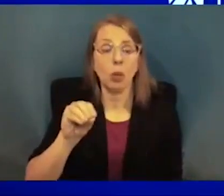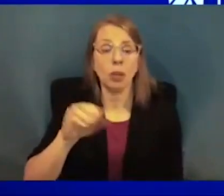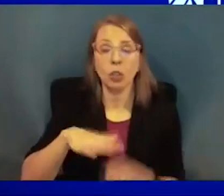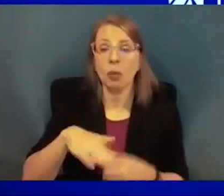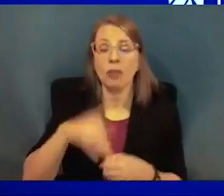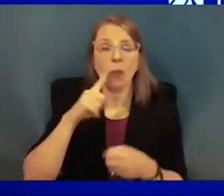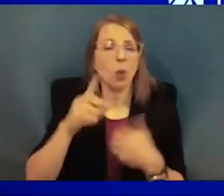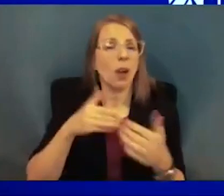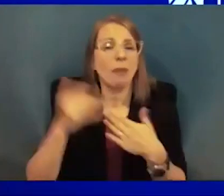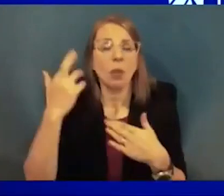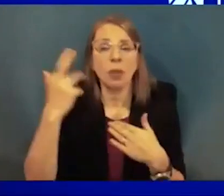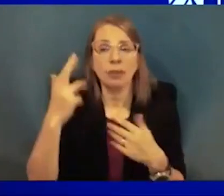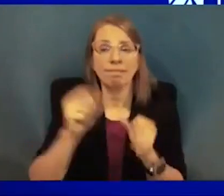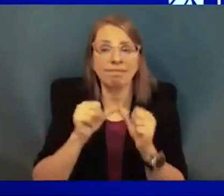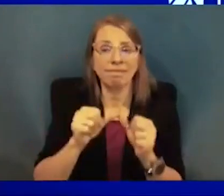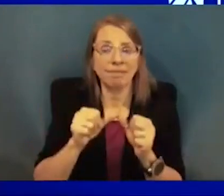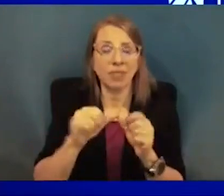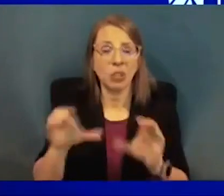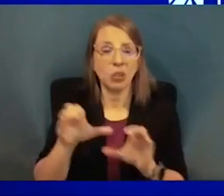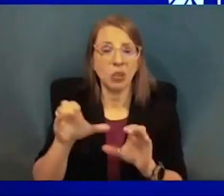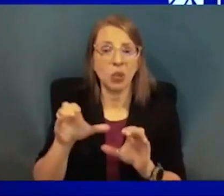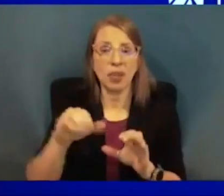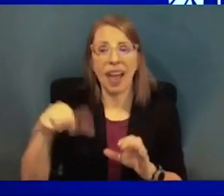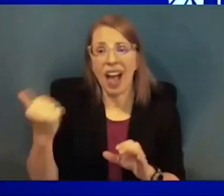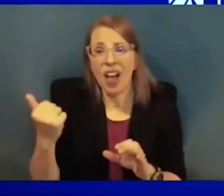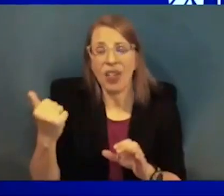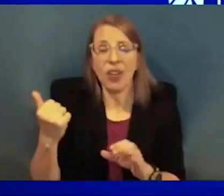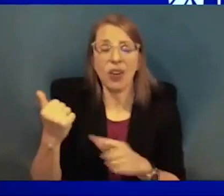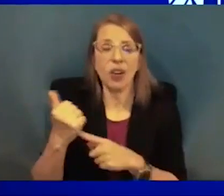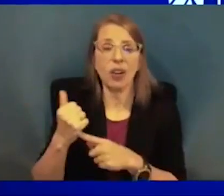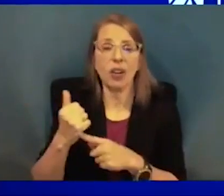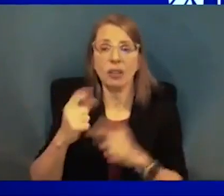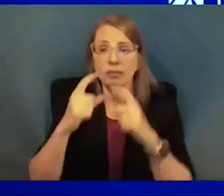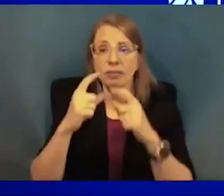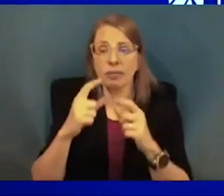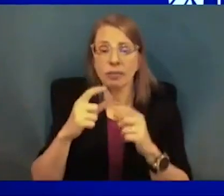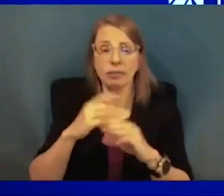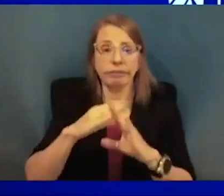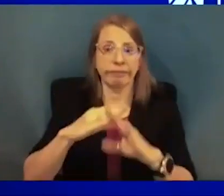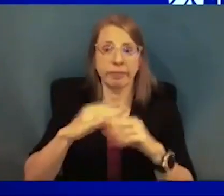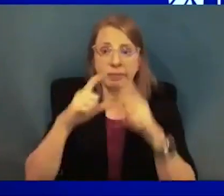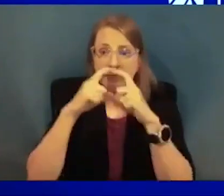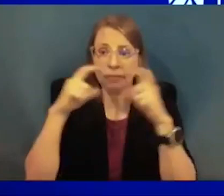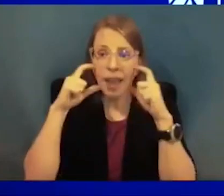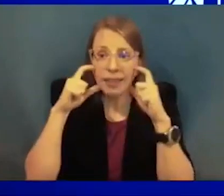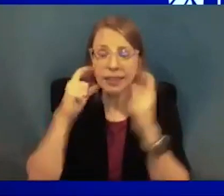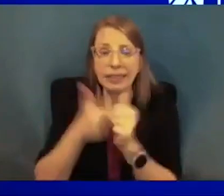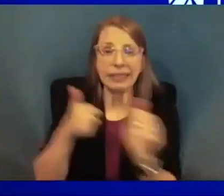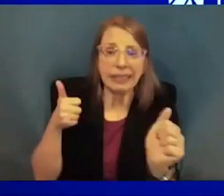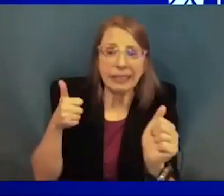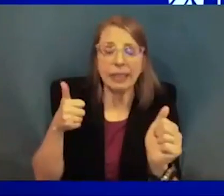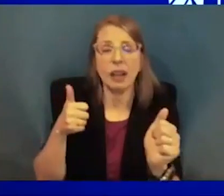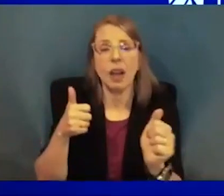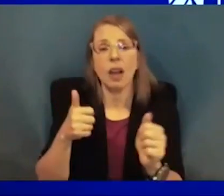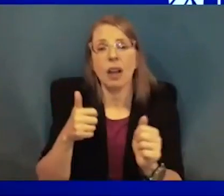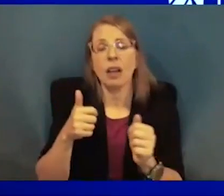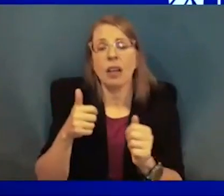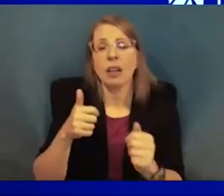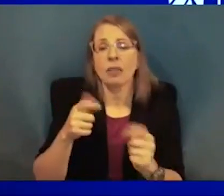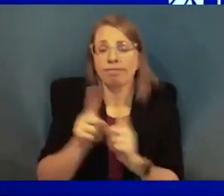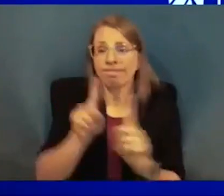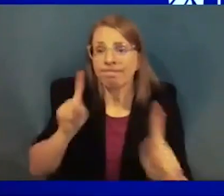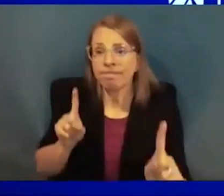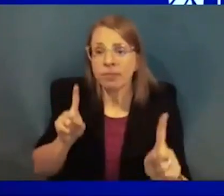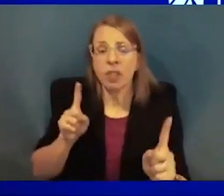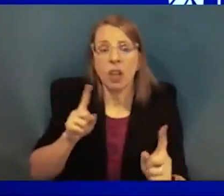to do those other non-pharmaceutical interventions like masking and distancing and trying to avoid indoor spaces at this point in time. And even Dr. Stites